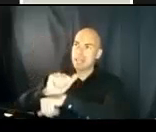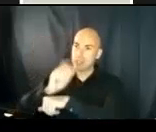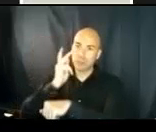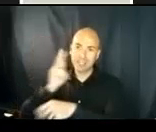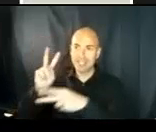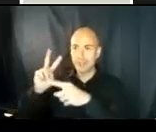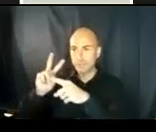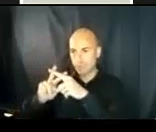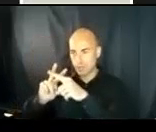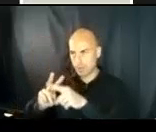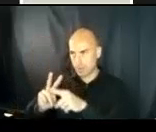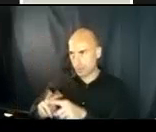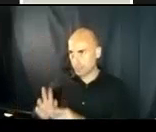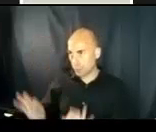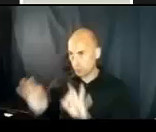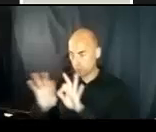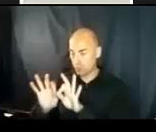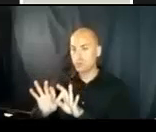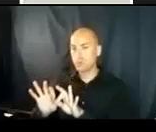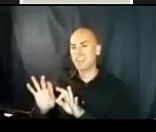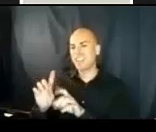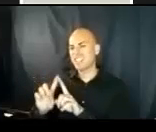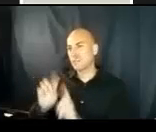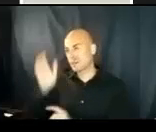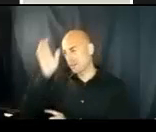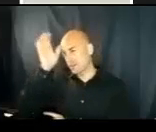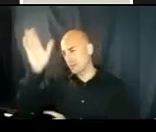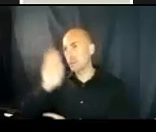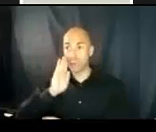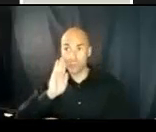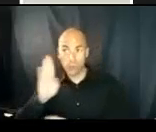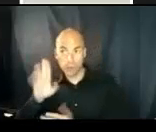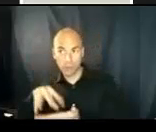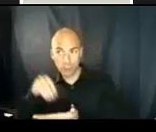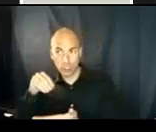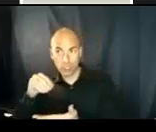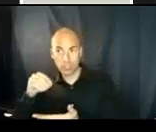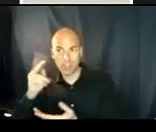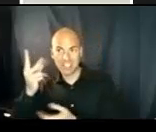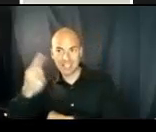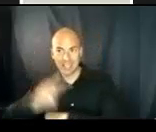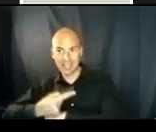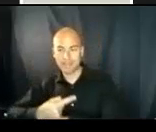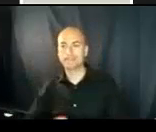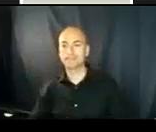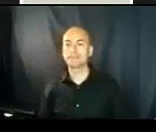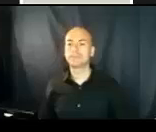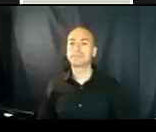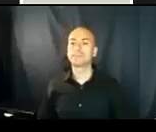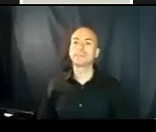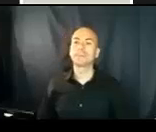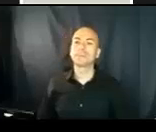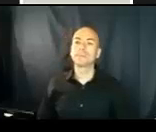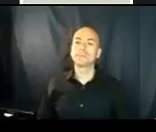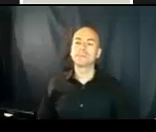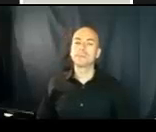vocabulary, key vocabulary and concepts that they're going to be learning in day two. And again, ideas for preparing